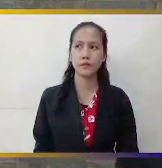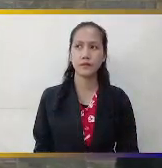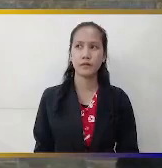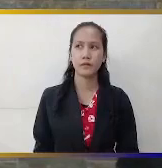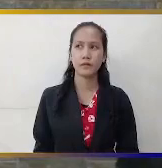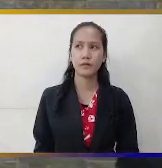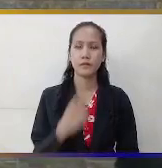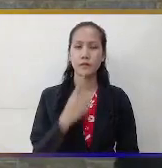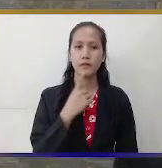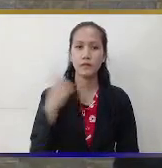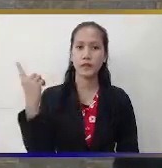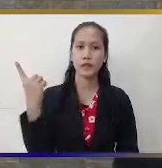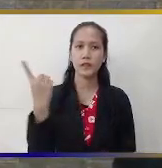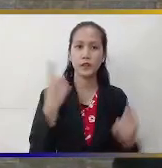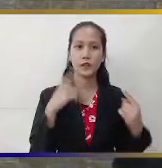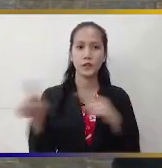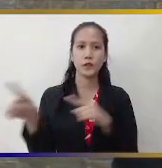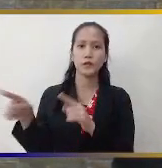I'm going someplace tonight.